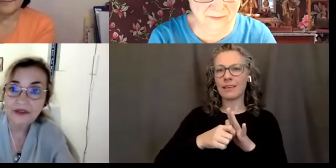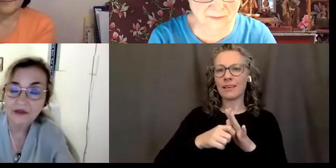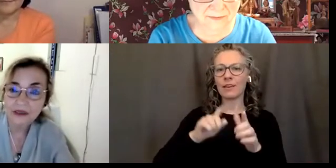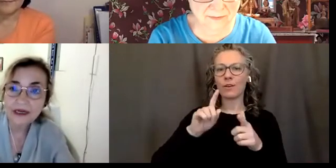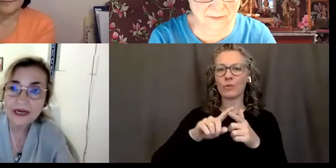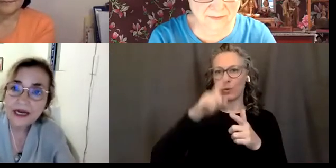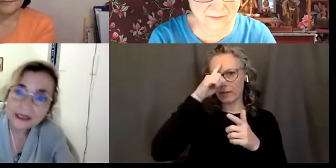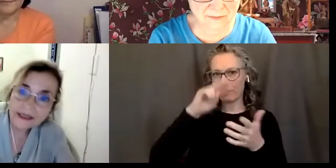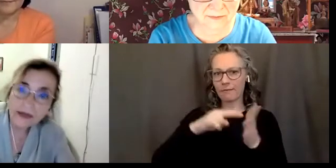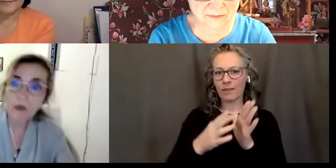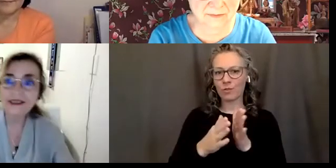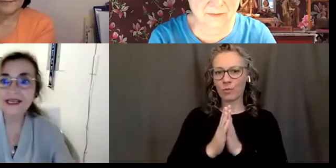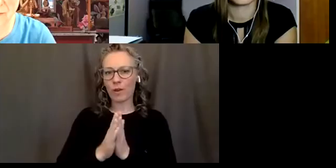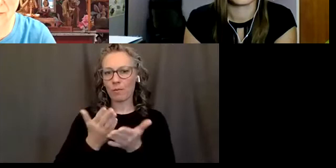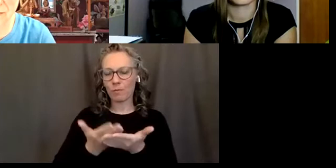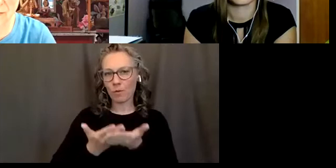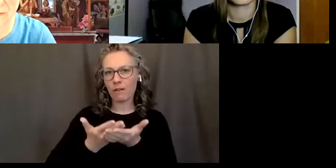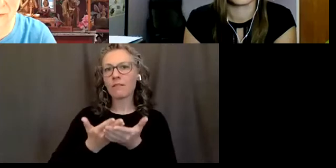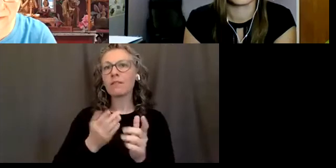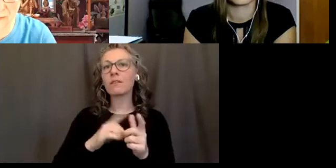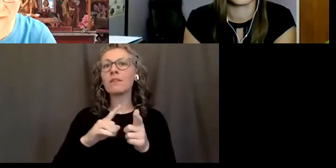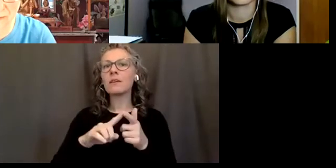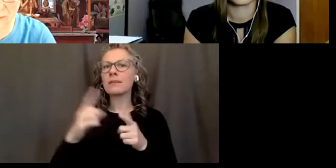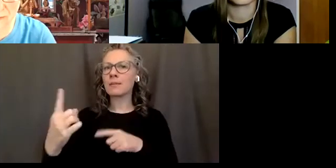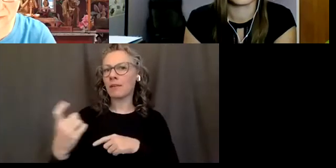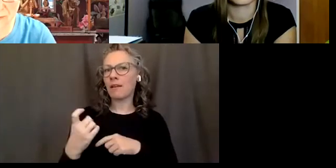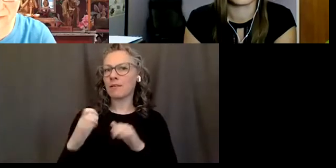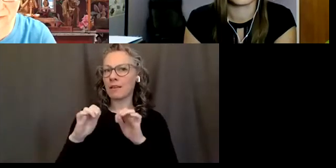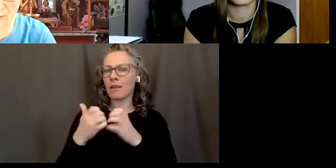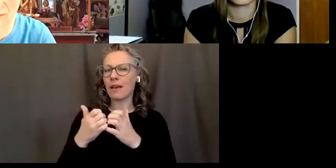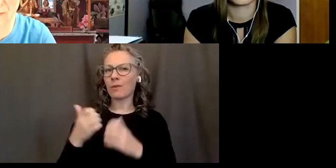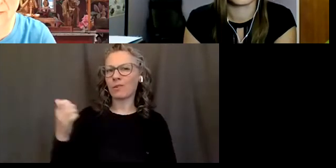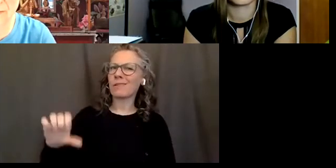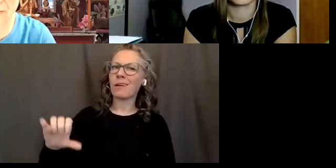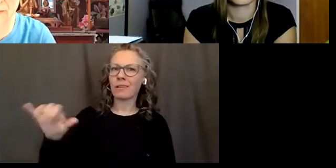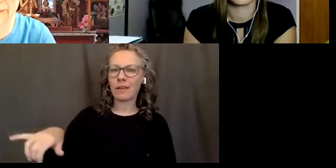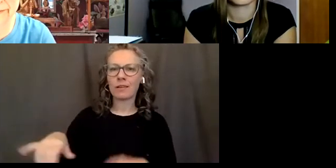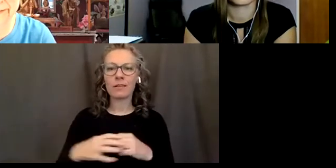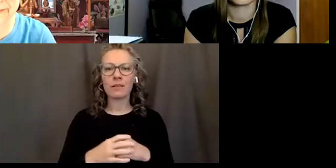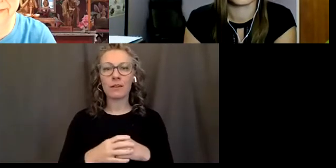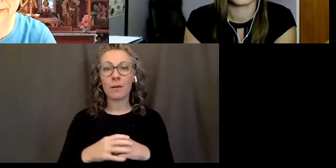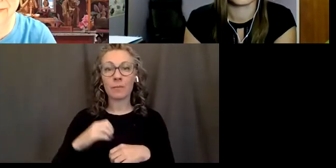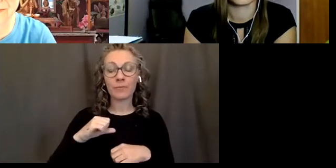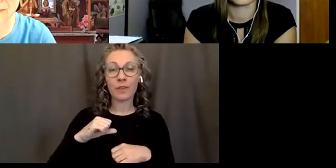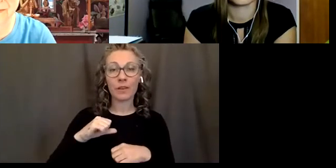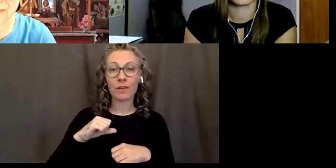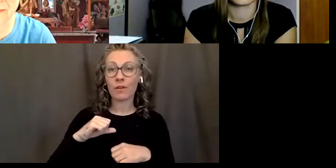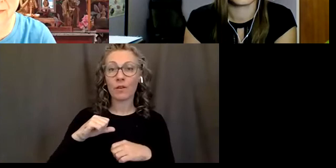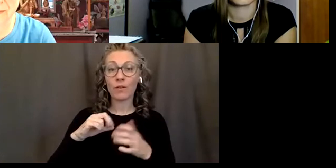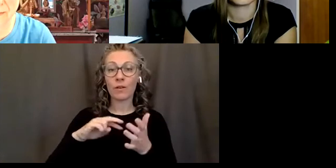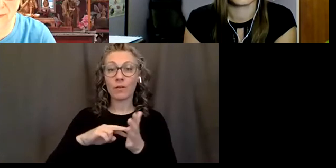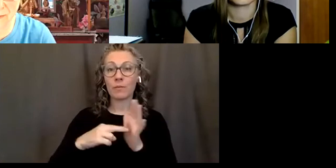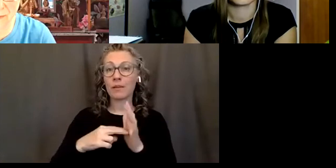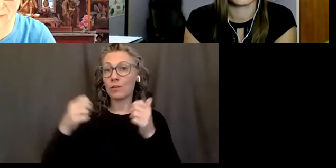it before. And someone was asking, well, how are you denying it? You're refusing to give